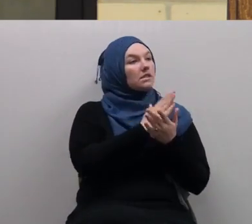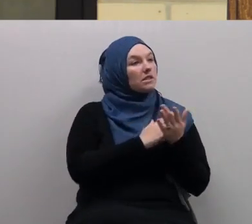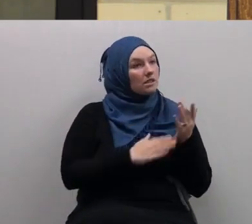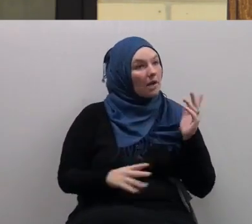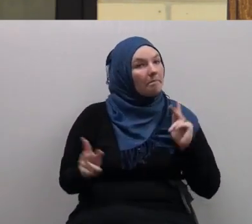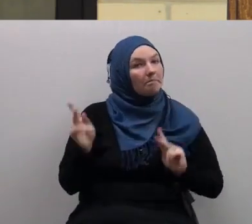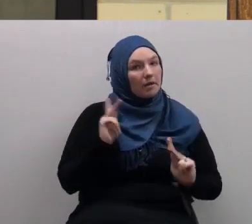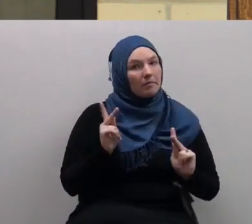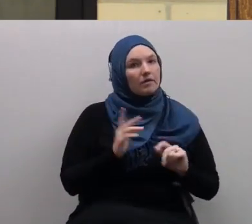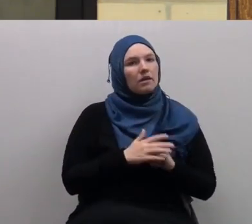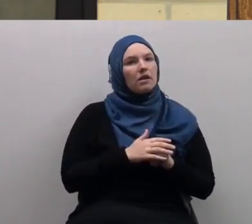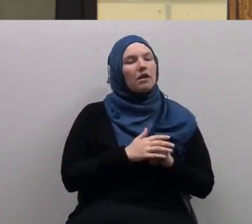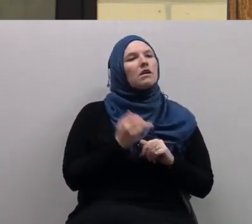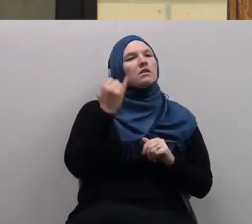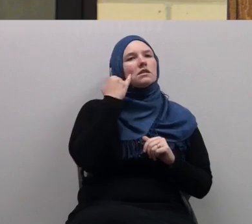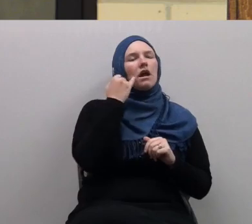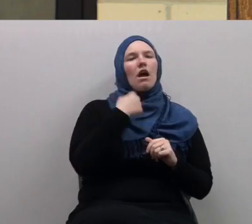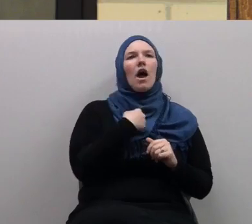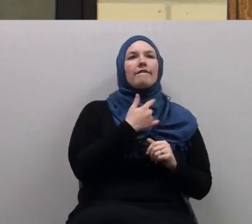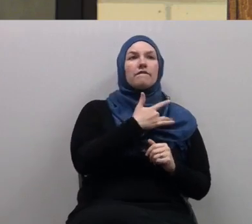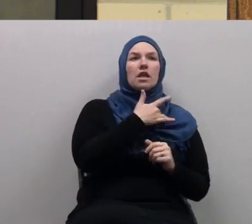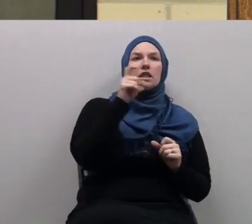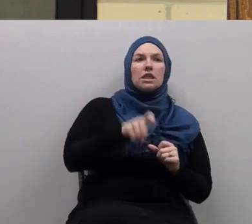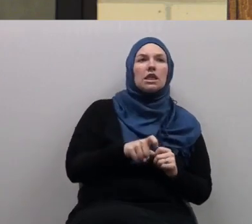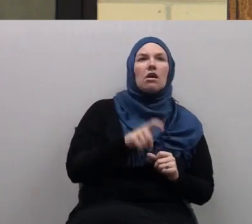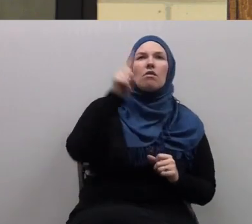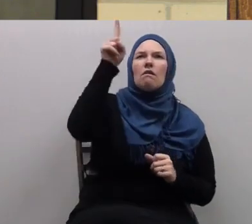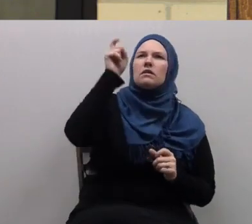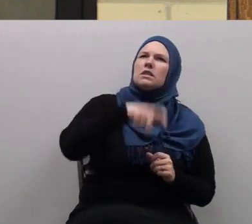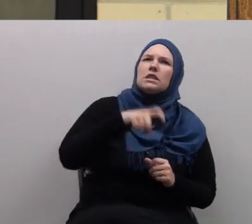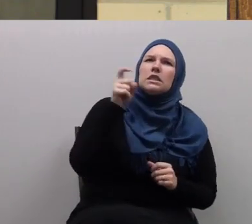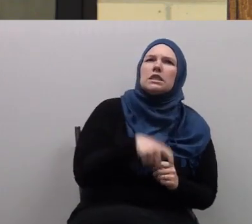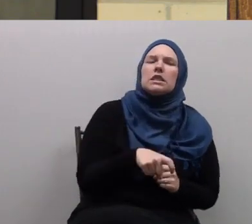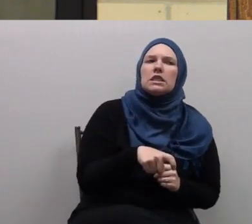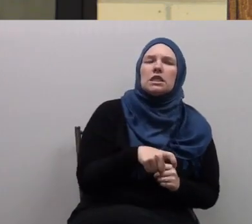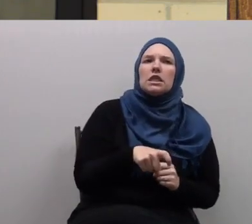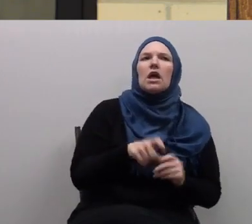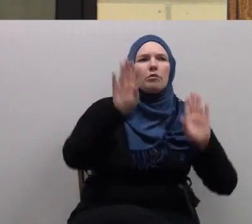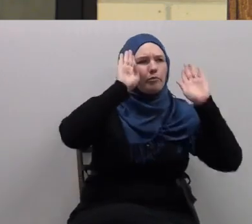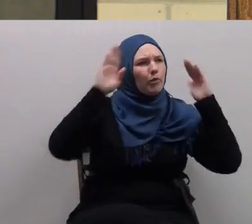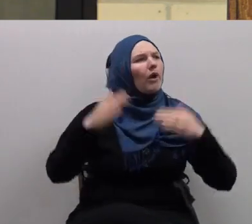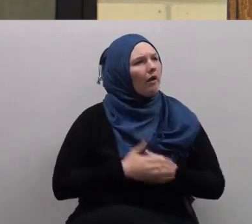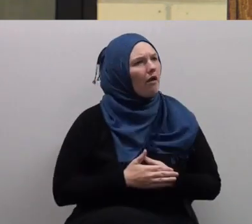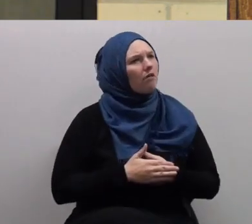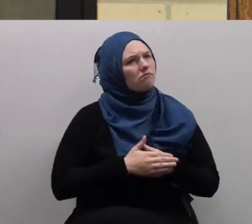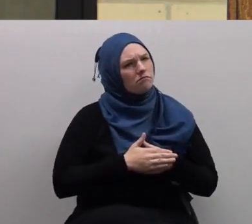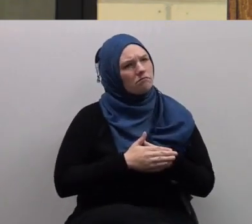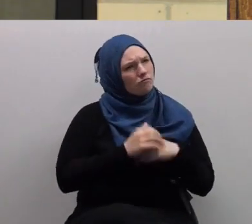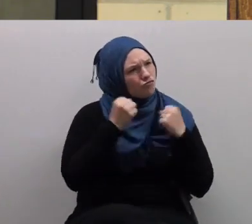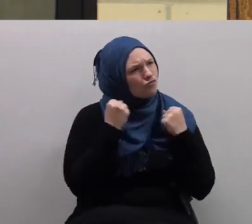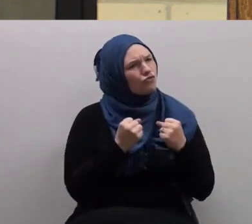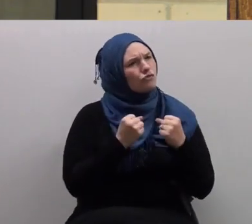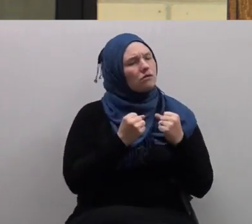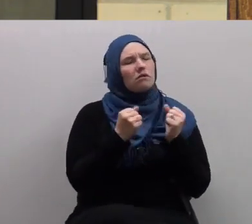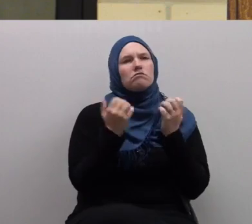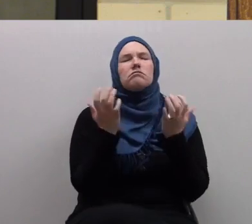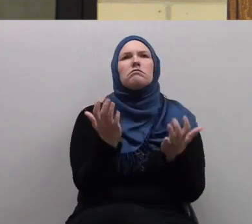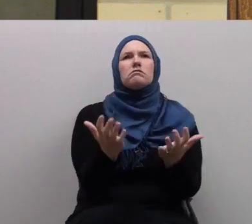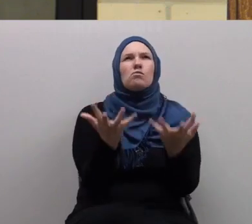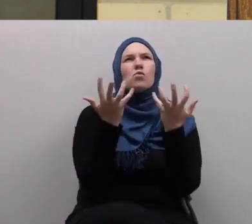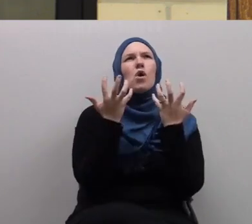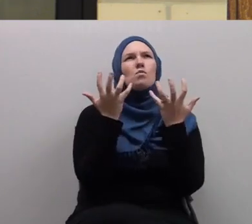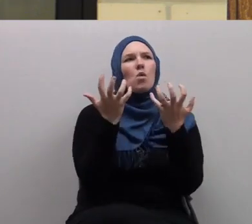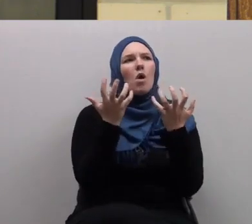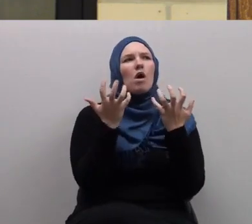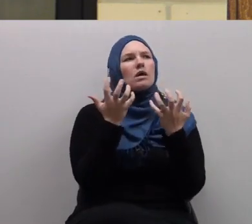he thinks he needs Allah. So he prays earnestly and eagerly